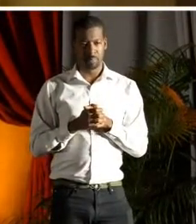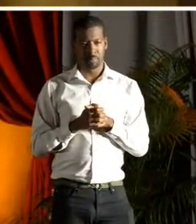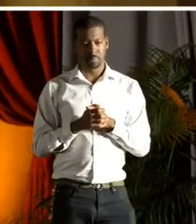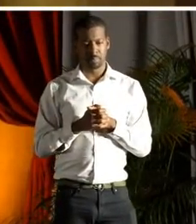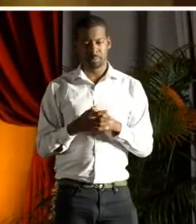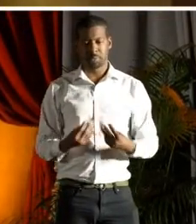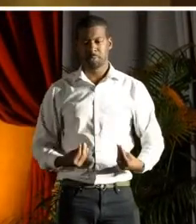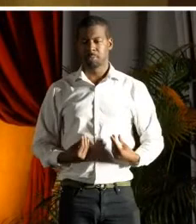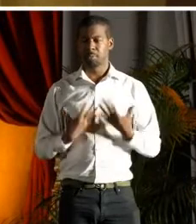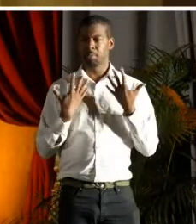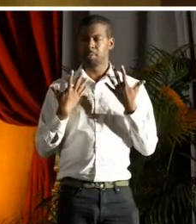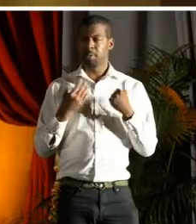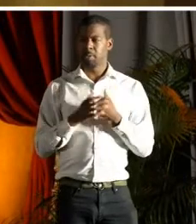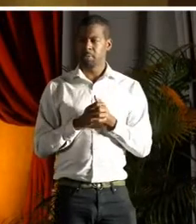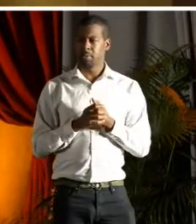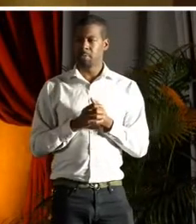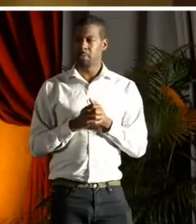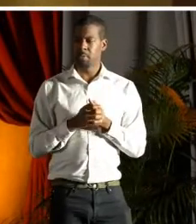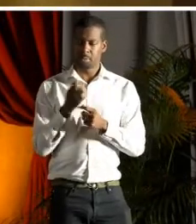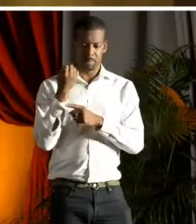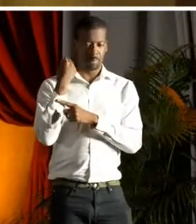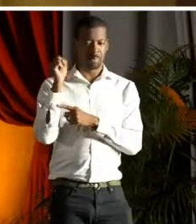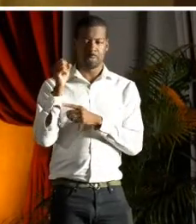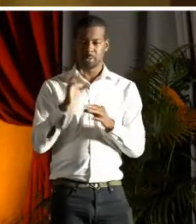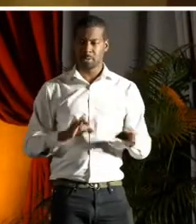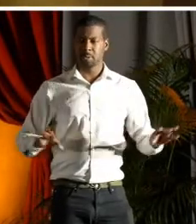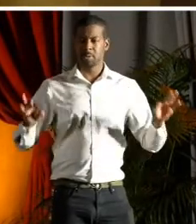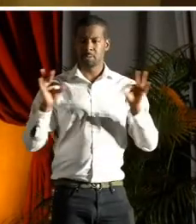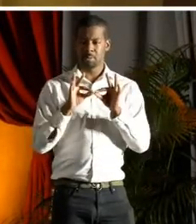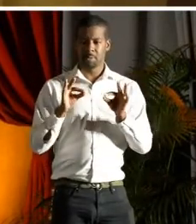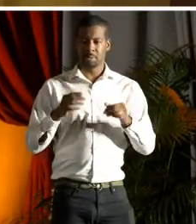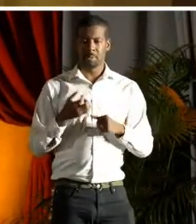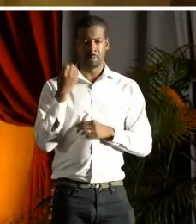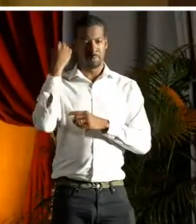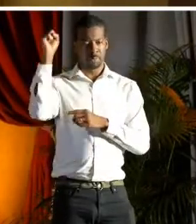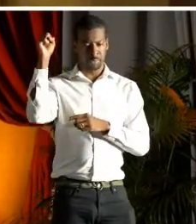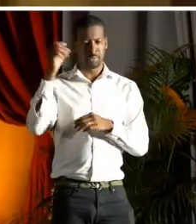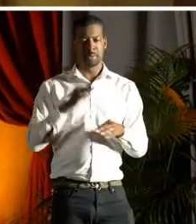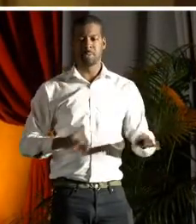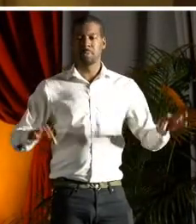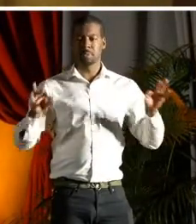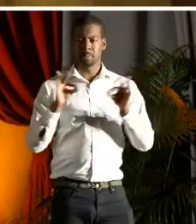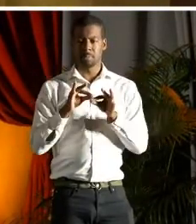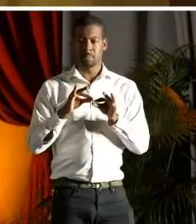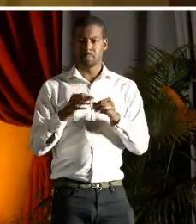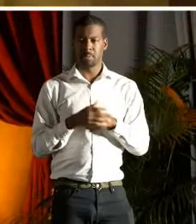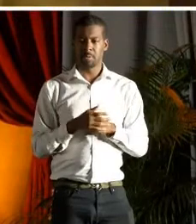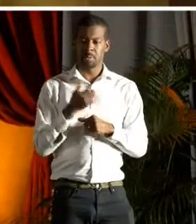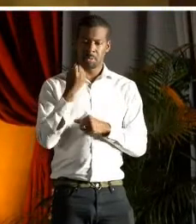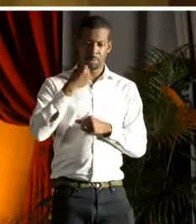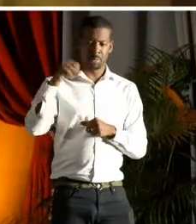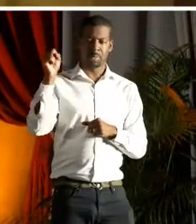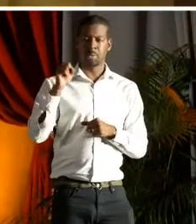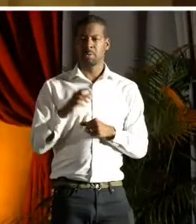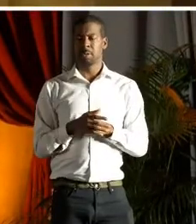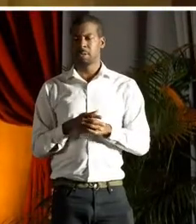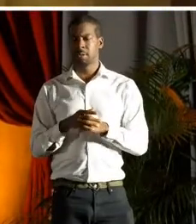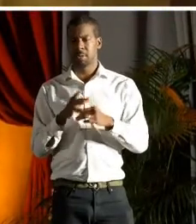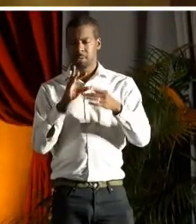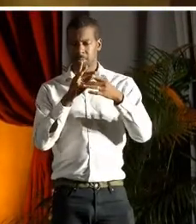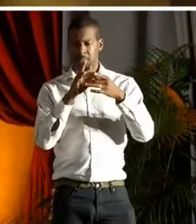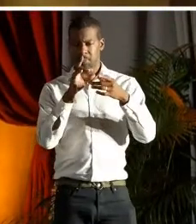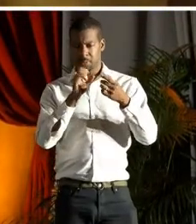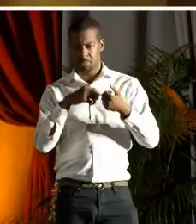vibrant, that protest matters. I must say this, protest matters. Protest is a narrative